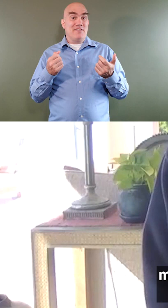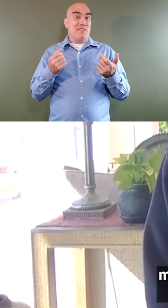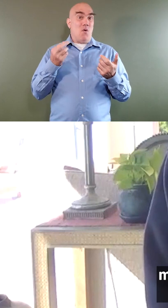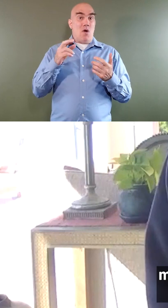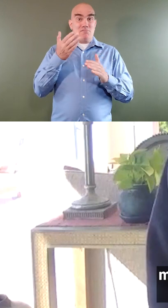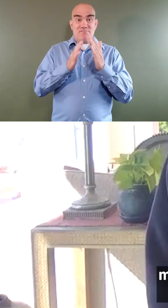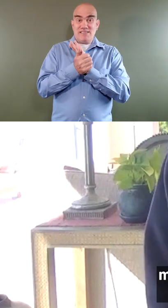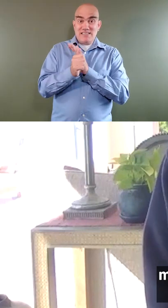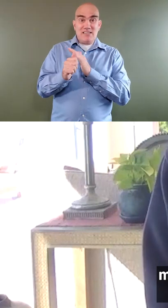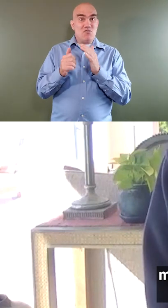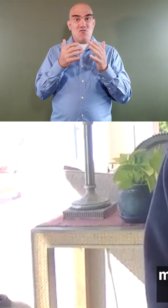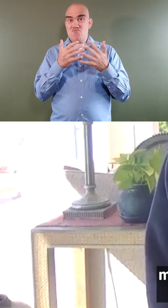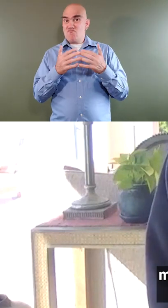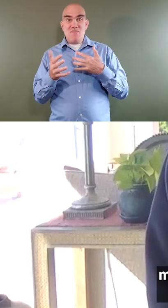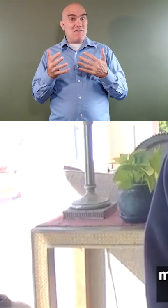prowess application,